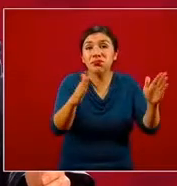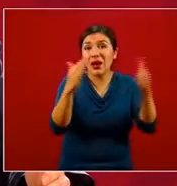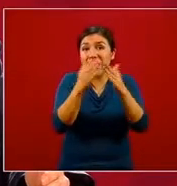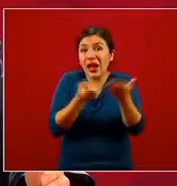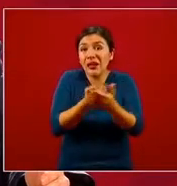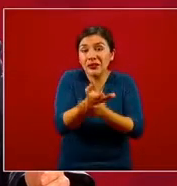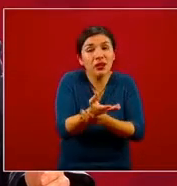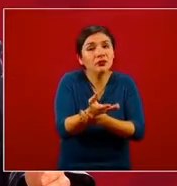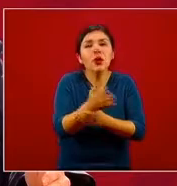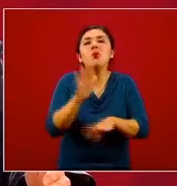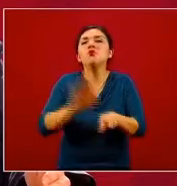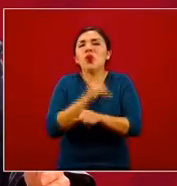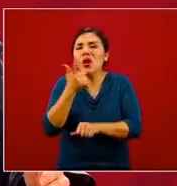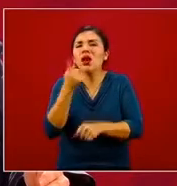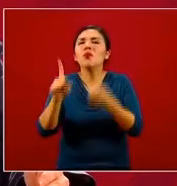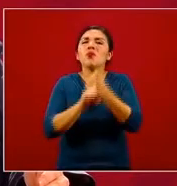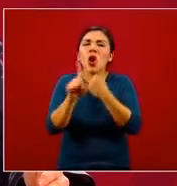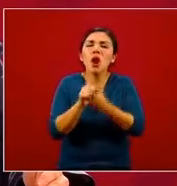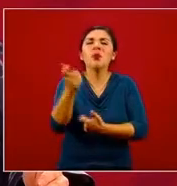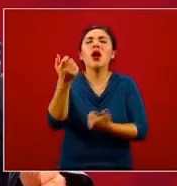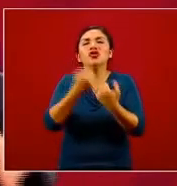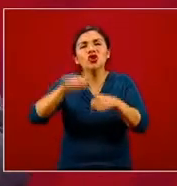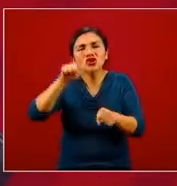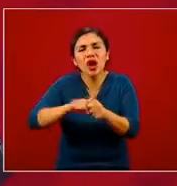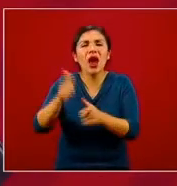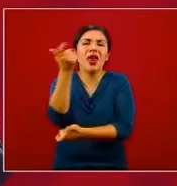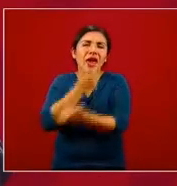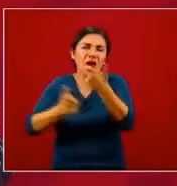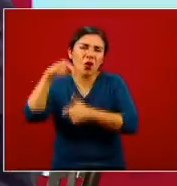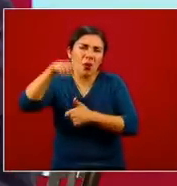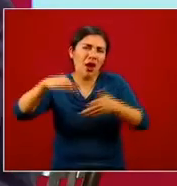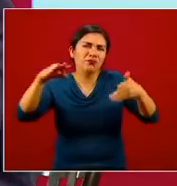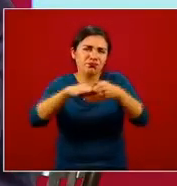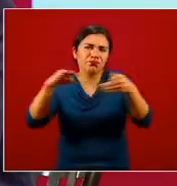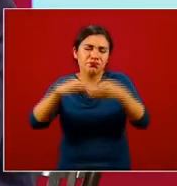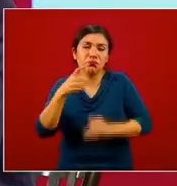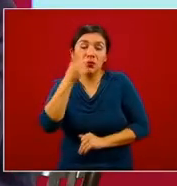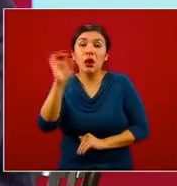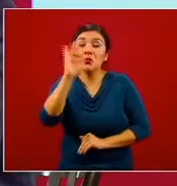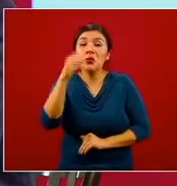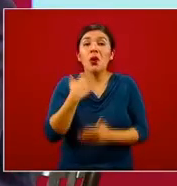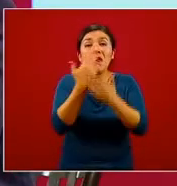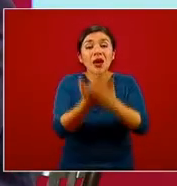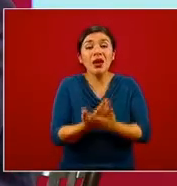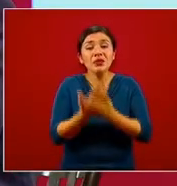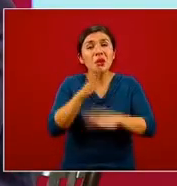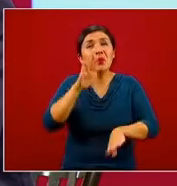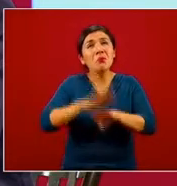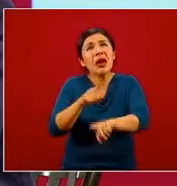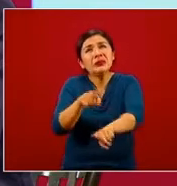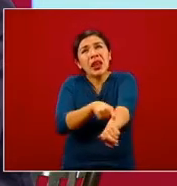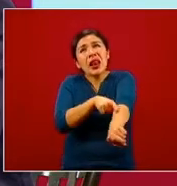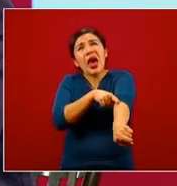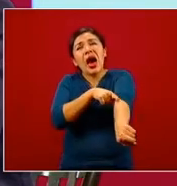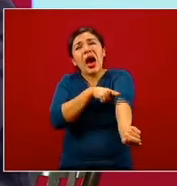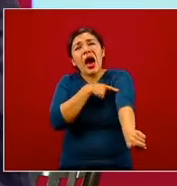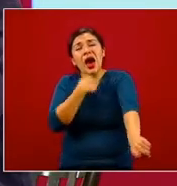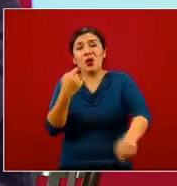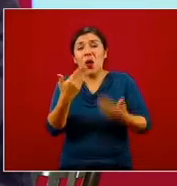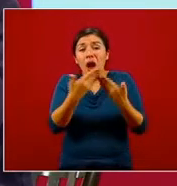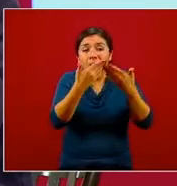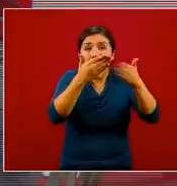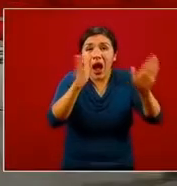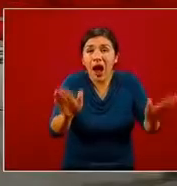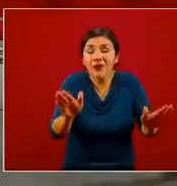lockdown lifting is so important. It's so important not to do it too late, not only for the economic and